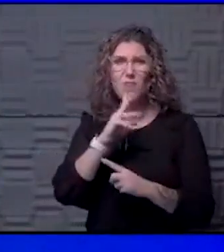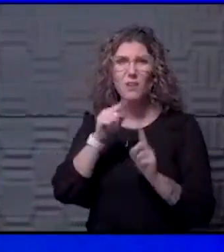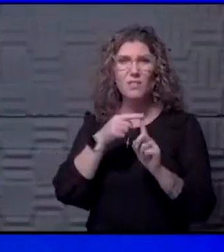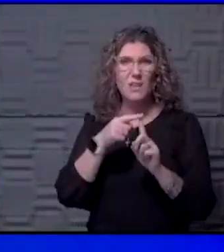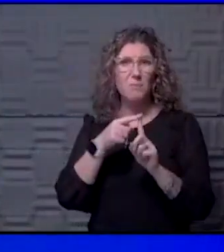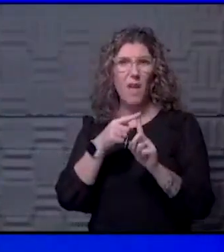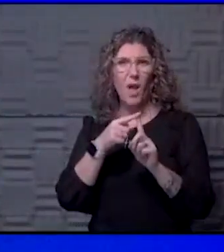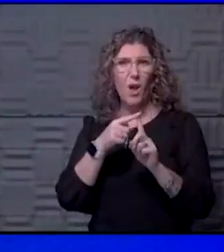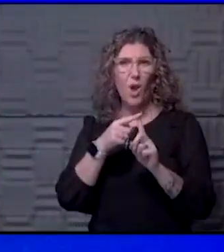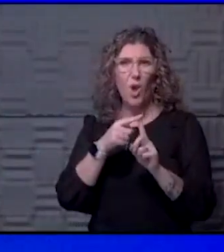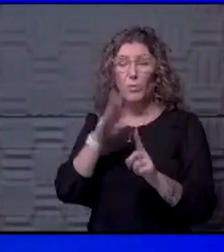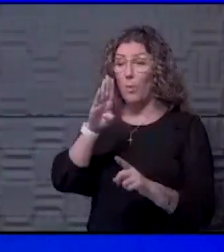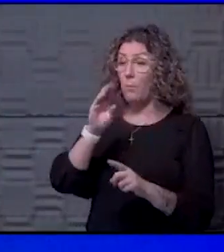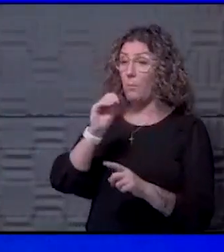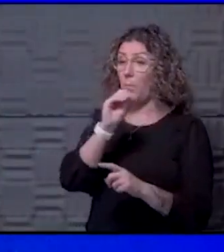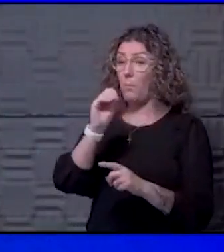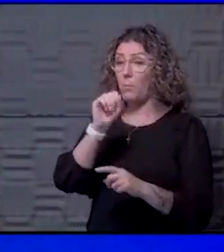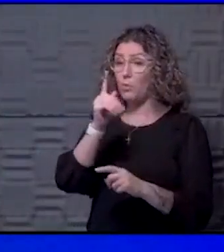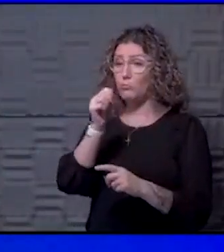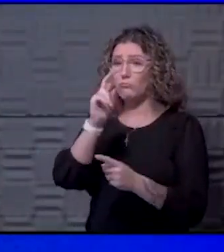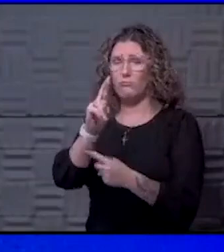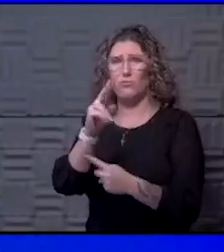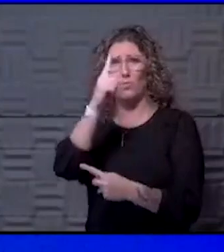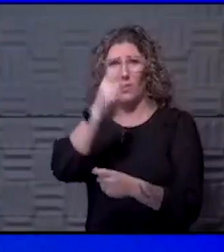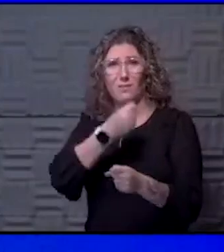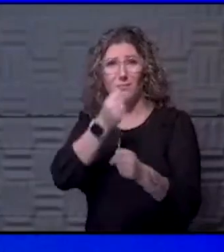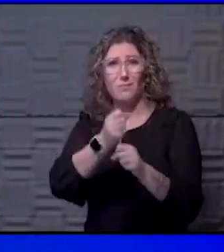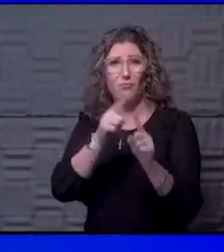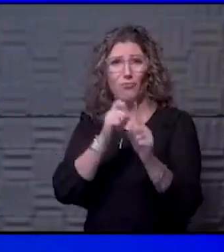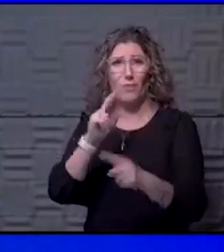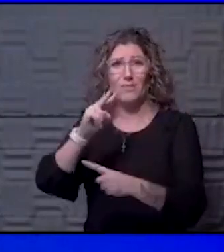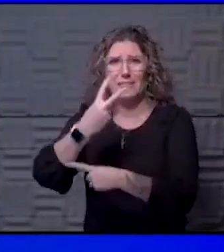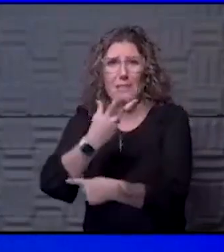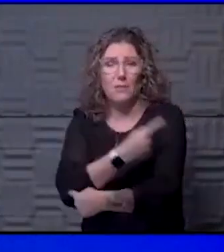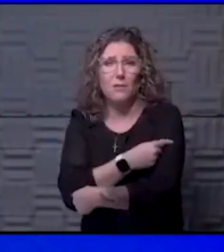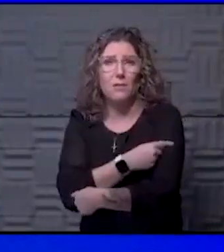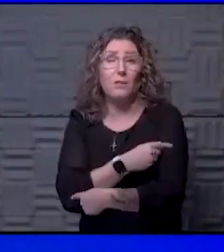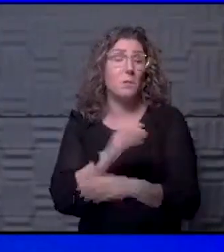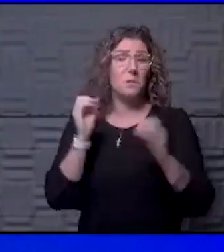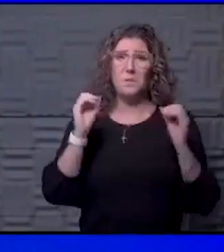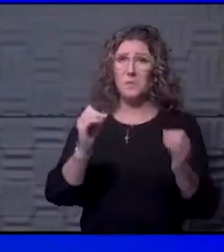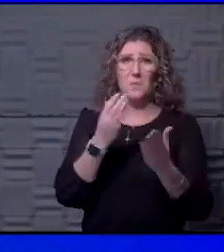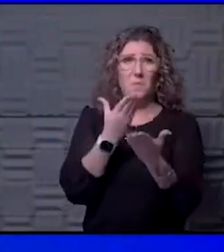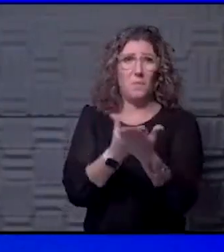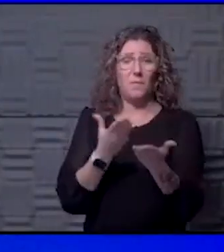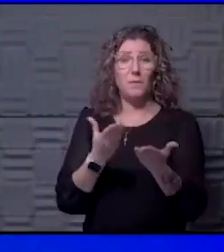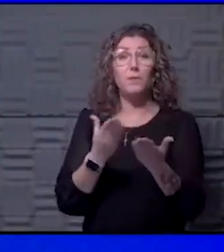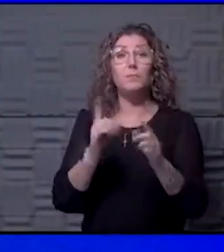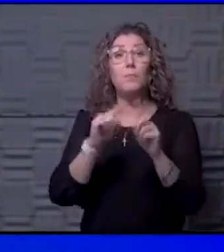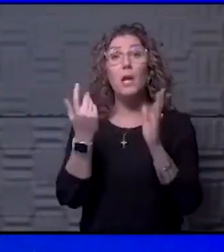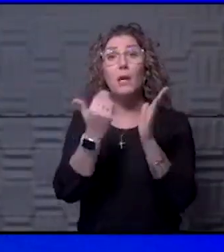is a year from the second dose. So right now there's no indication. Again, what we do know, though, is that people can